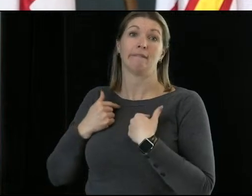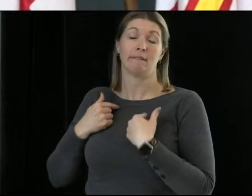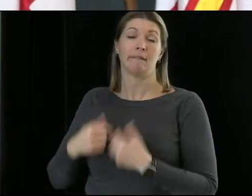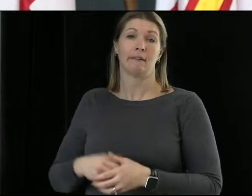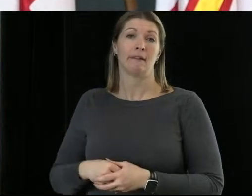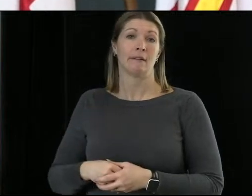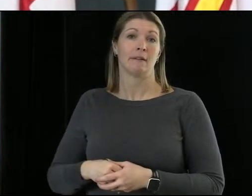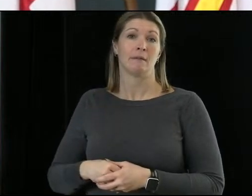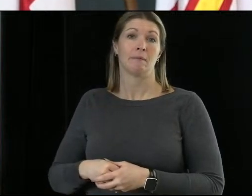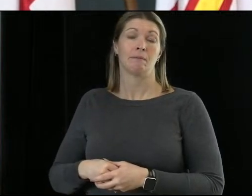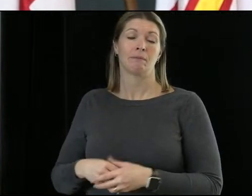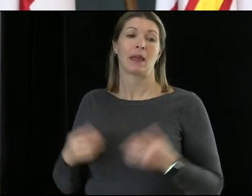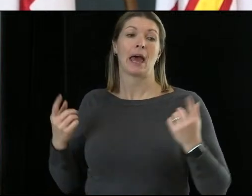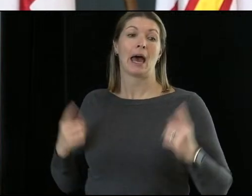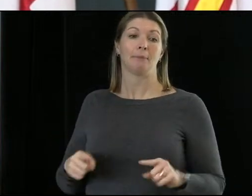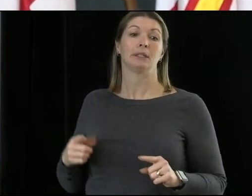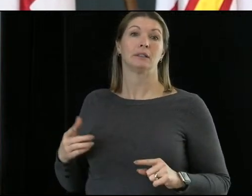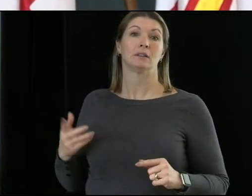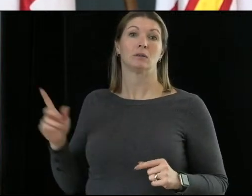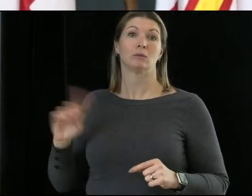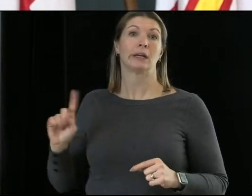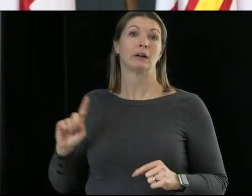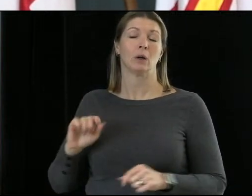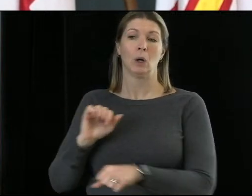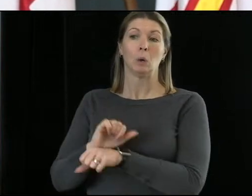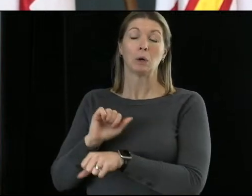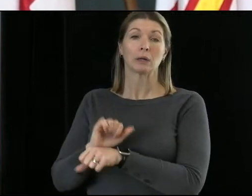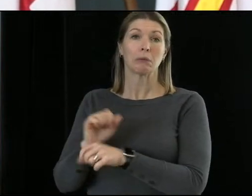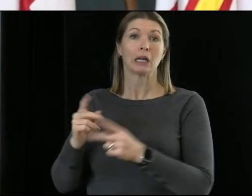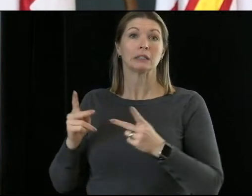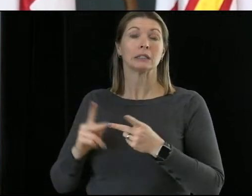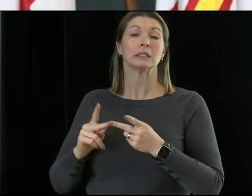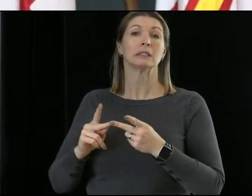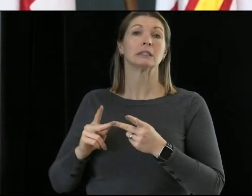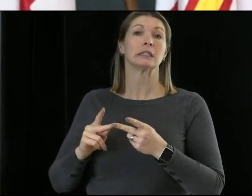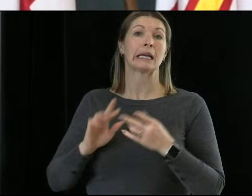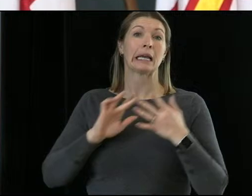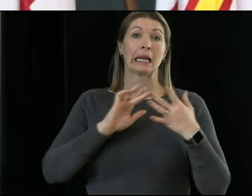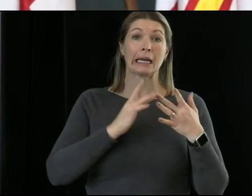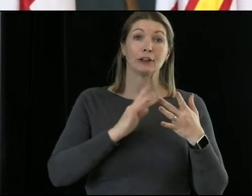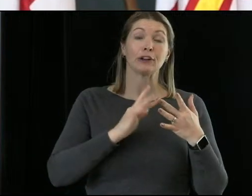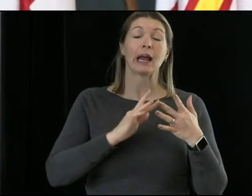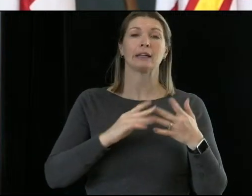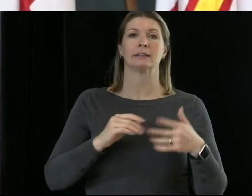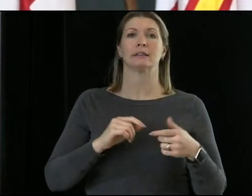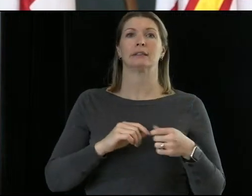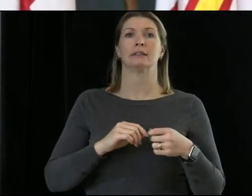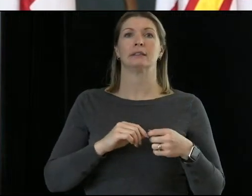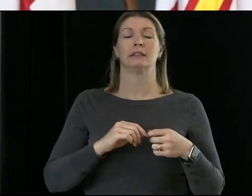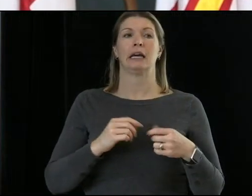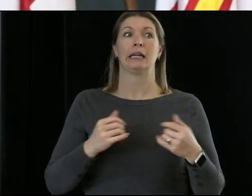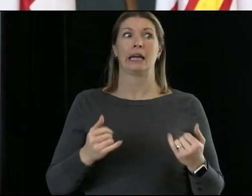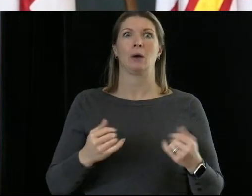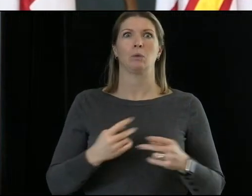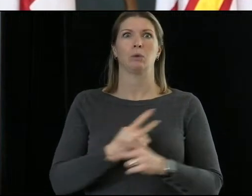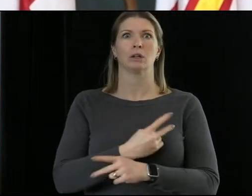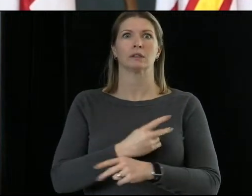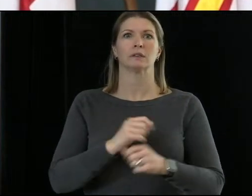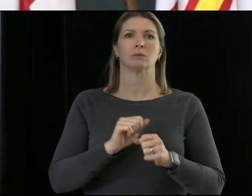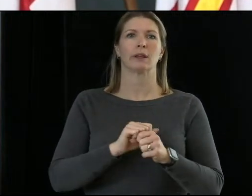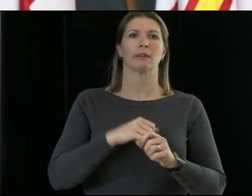reality extends across workplaces, online platforms, and has intensified amid the pandemic,